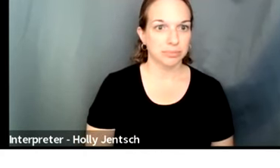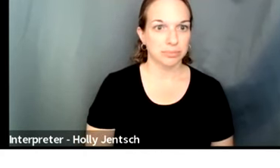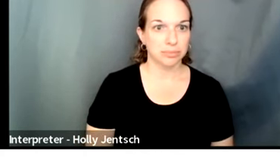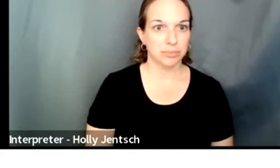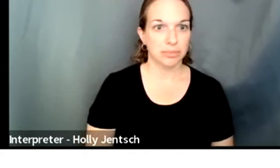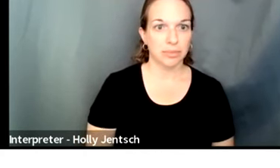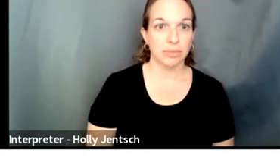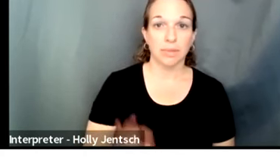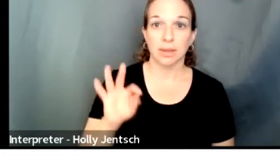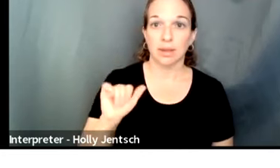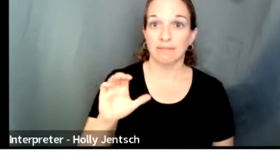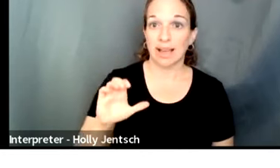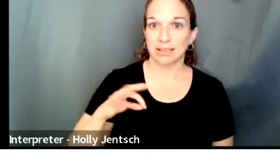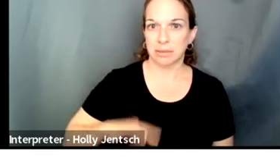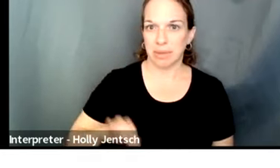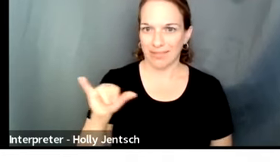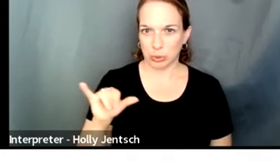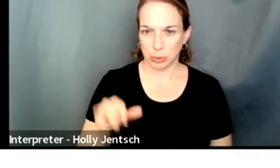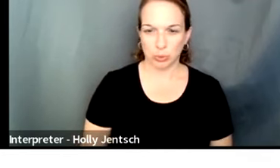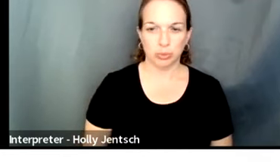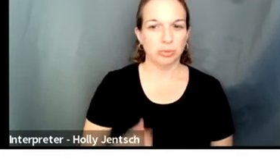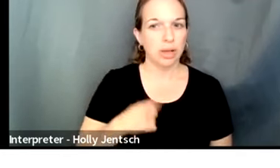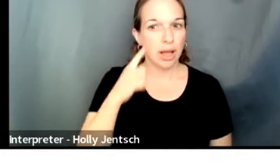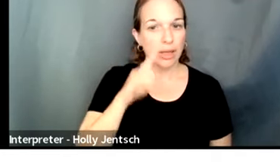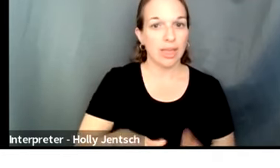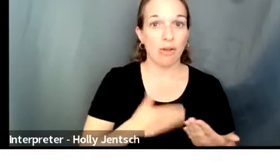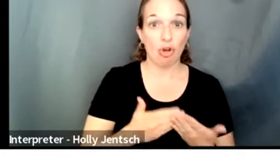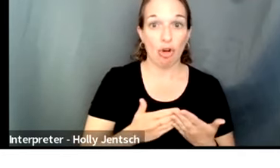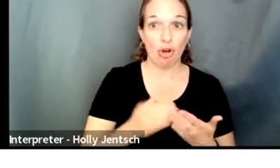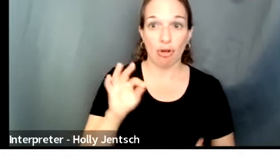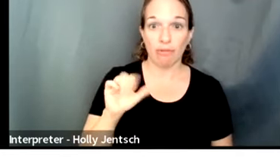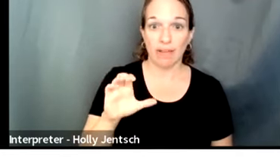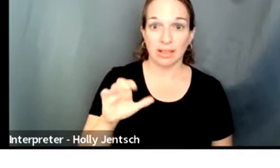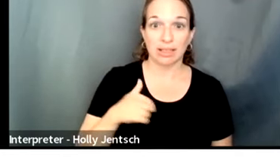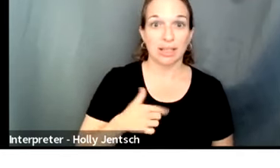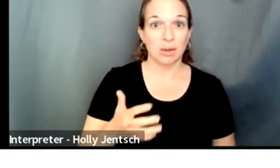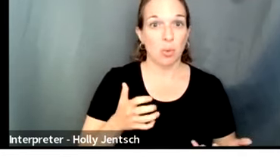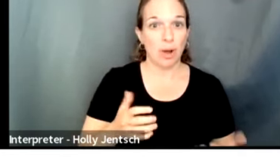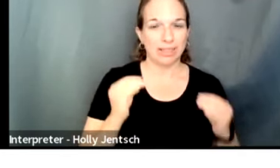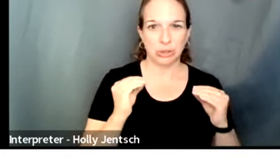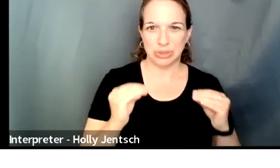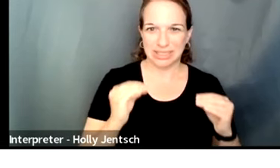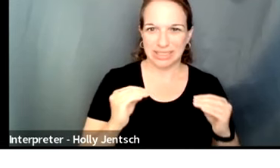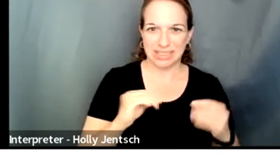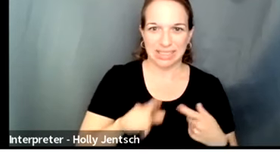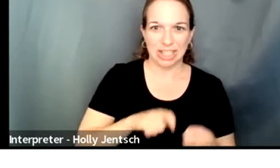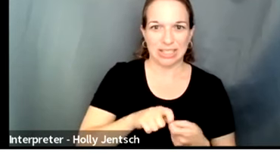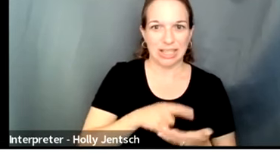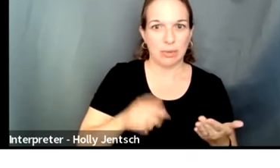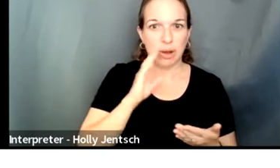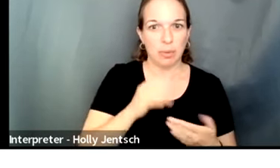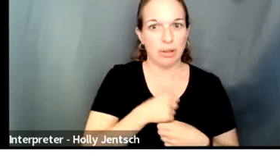Faculty benefit as well. I believe that all faculty want to teach exactly what is going to make their students